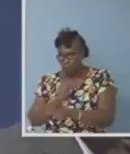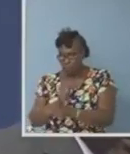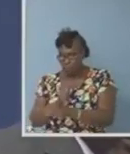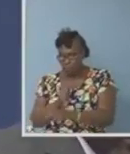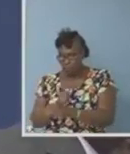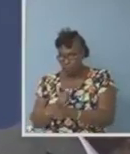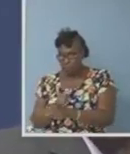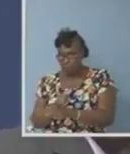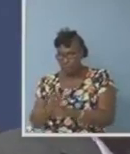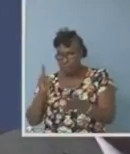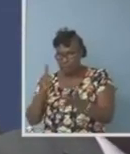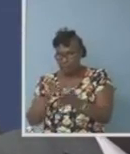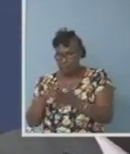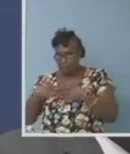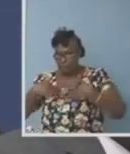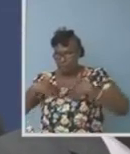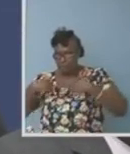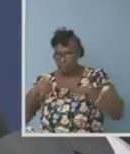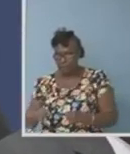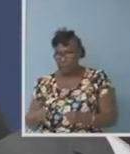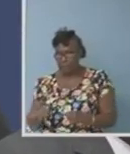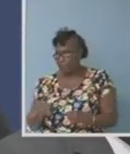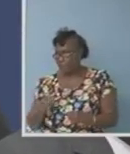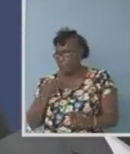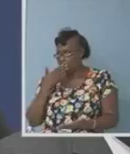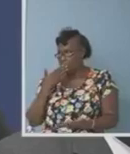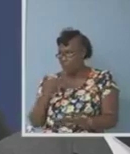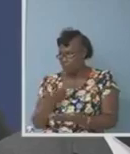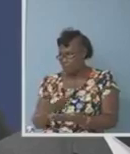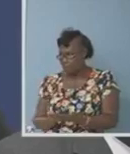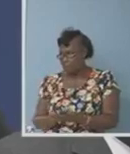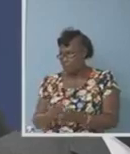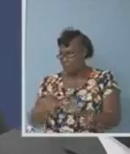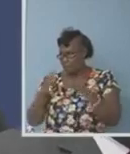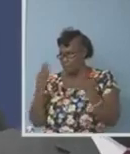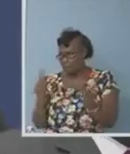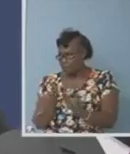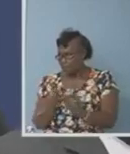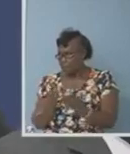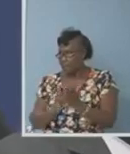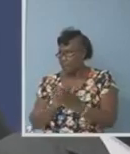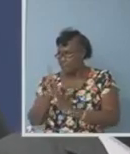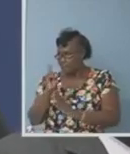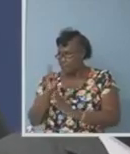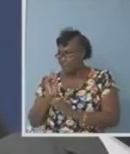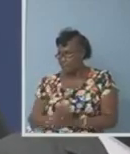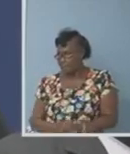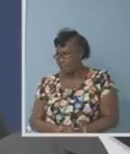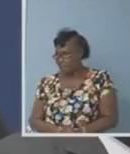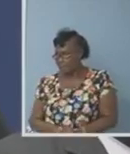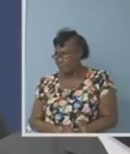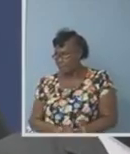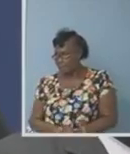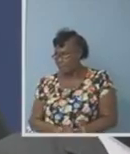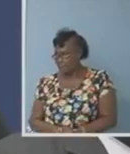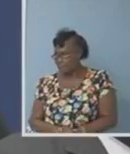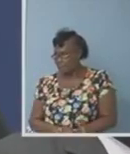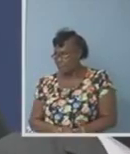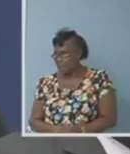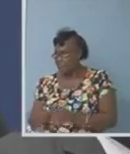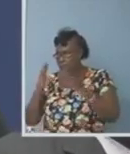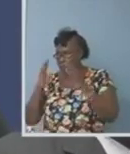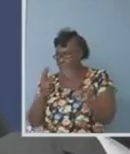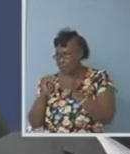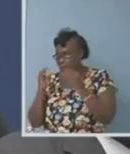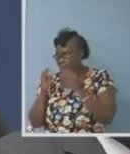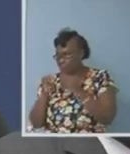the Division of Health, Wellness and Family Development. I have been meeting